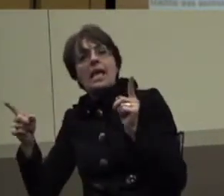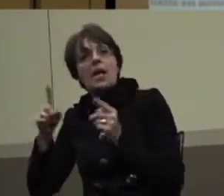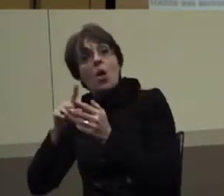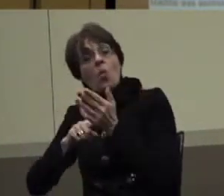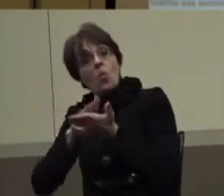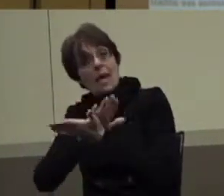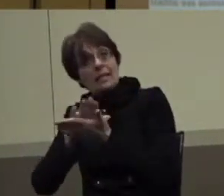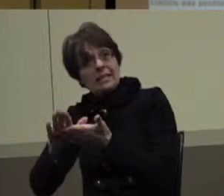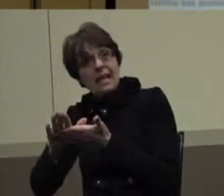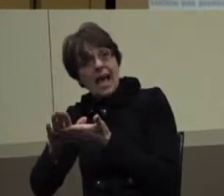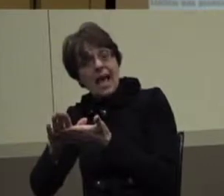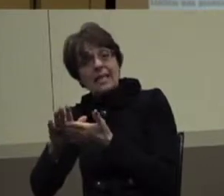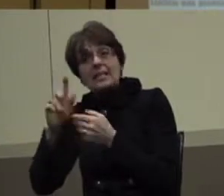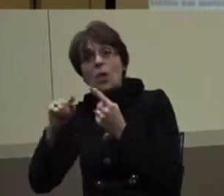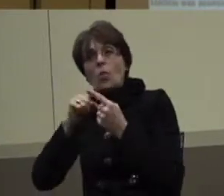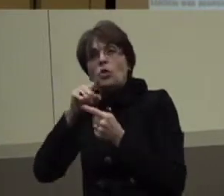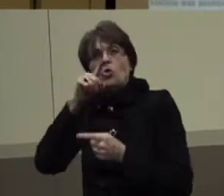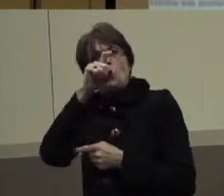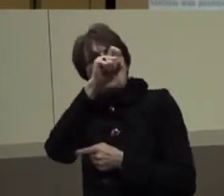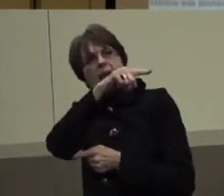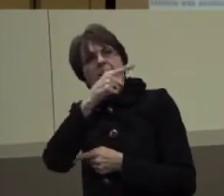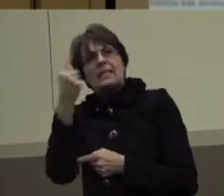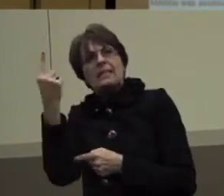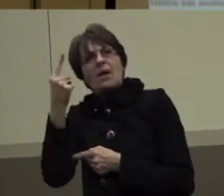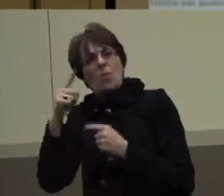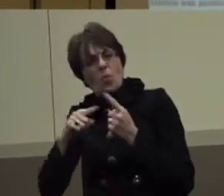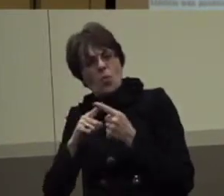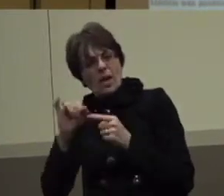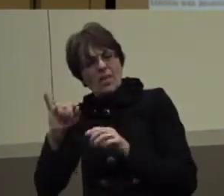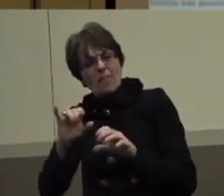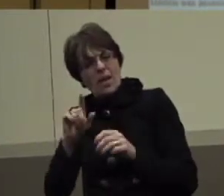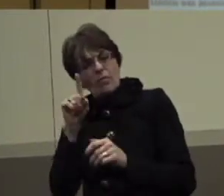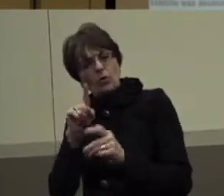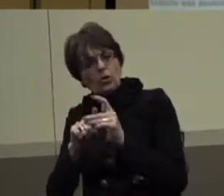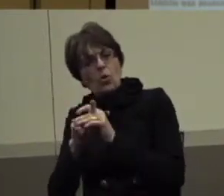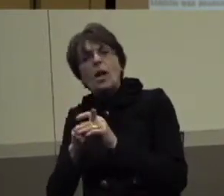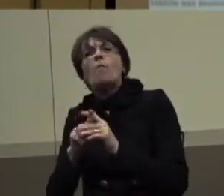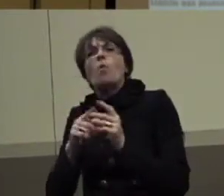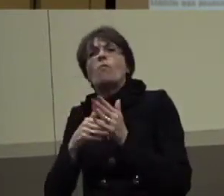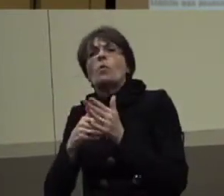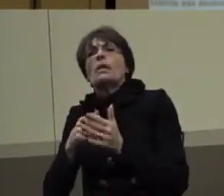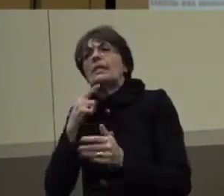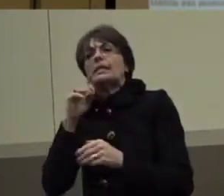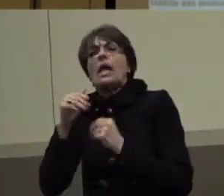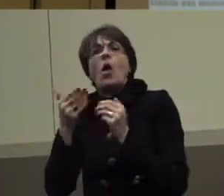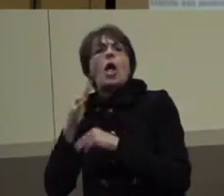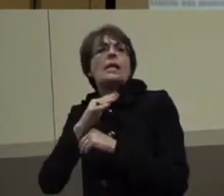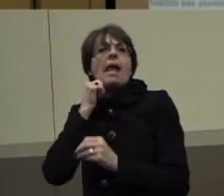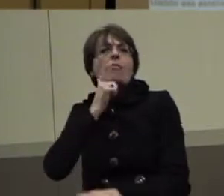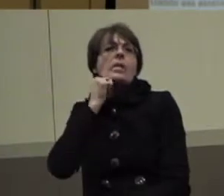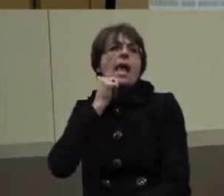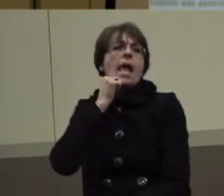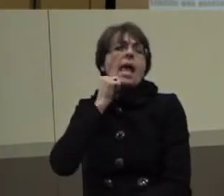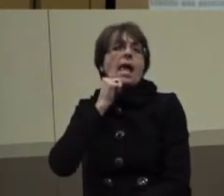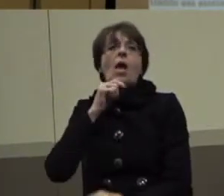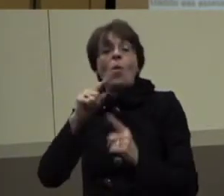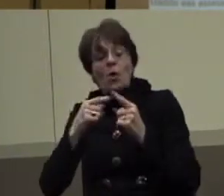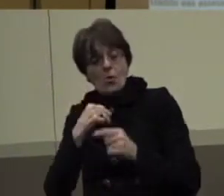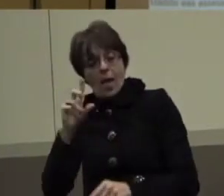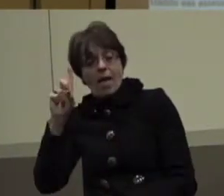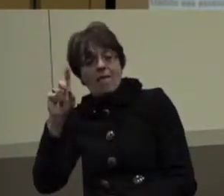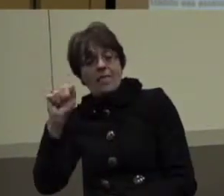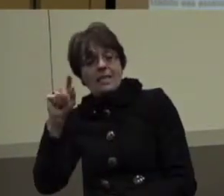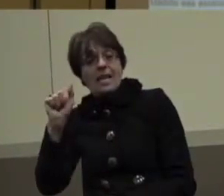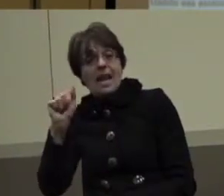about that, because when you ask somebody, when did this behavior show up, frequently they'll say all day, every day. And when you have the data in front of